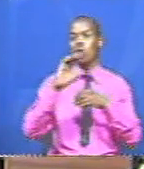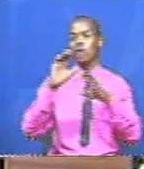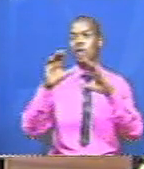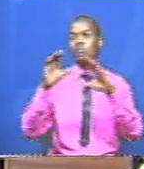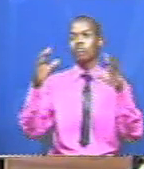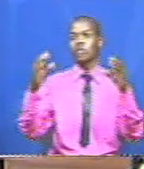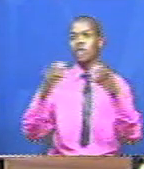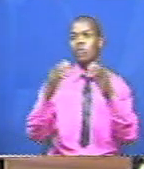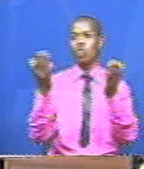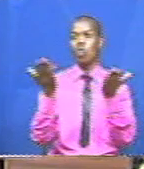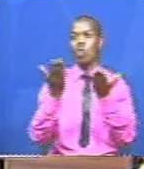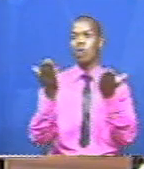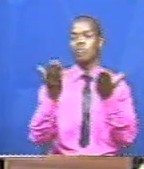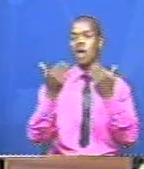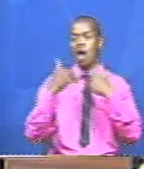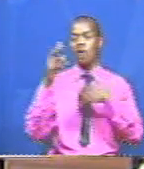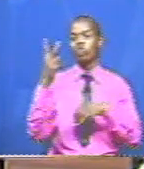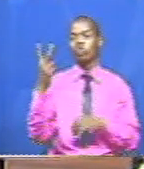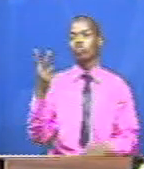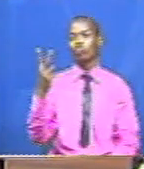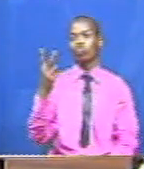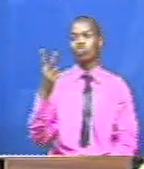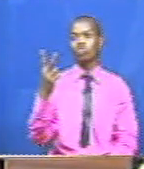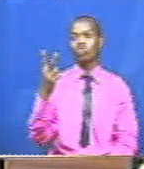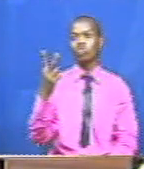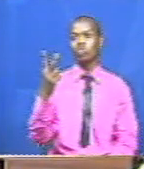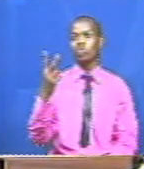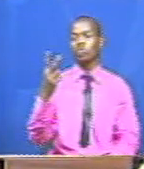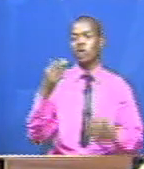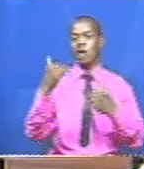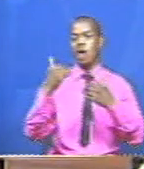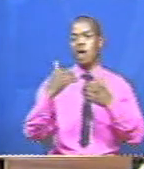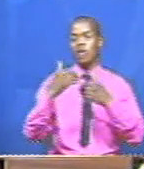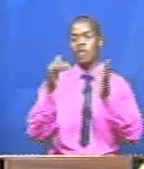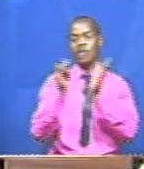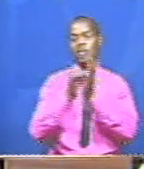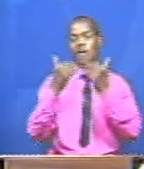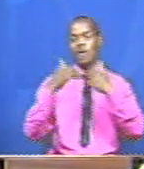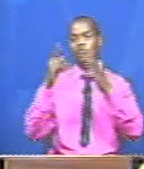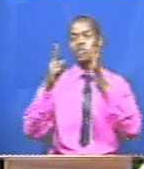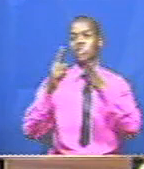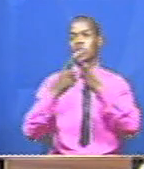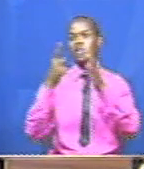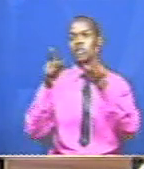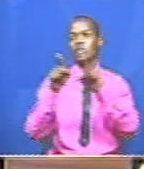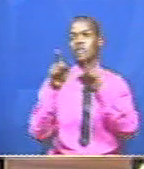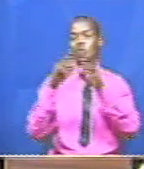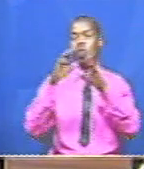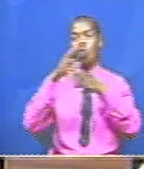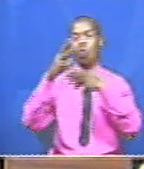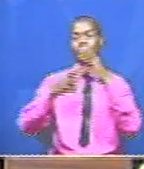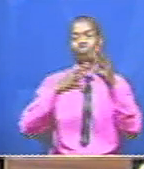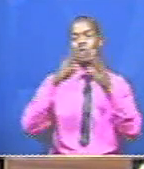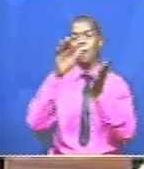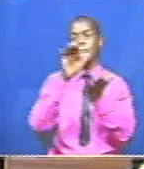out in Mwache. There are actually two dams around that. The funding is in place, and that has started. It's a World Bank project.